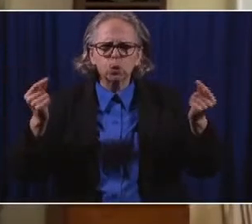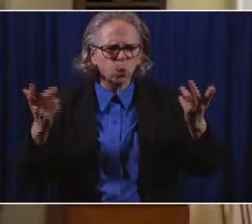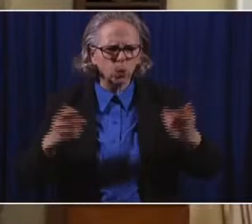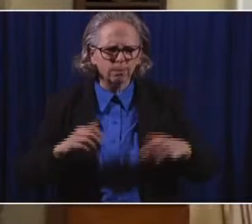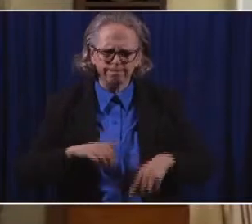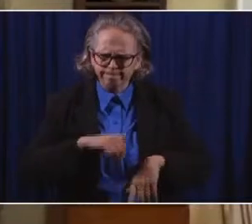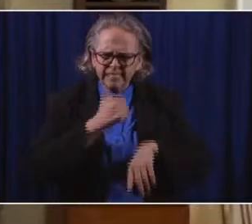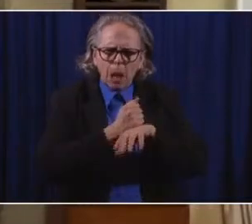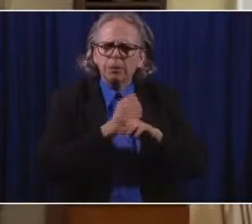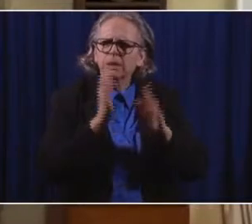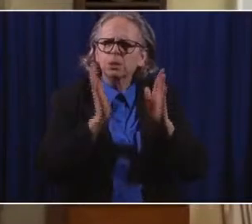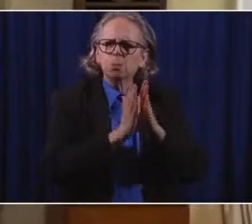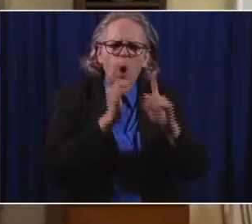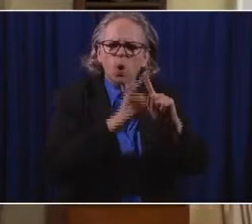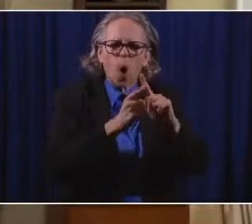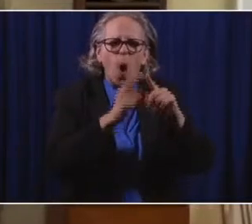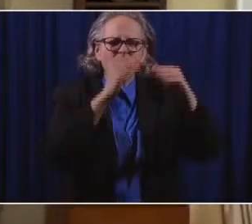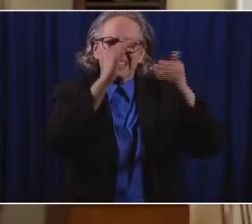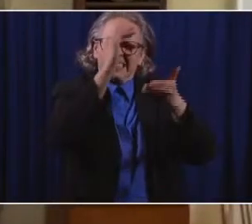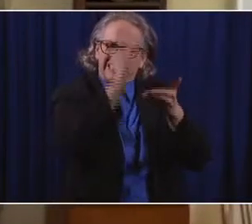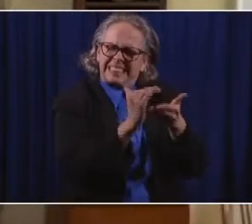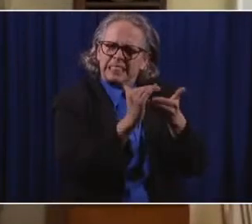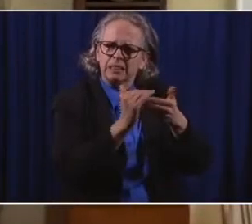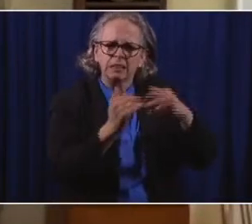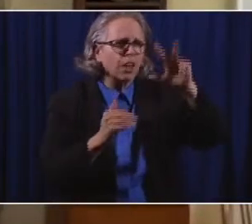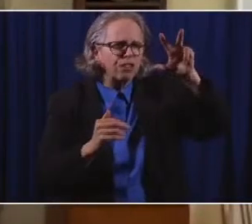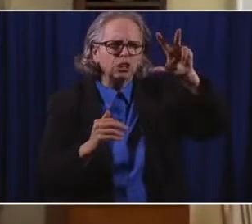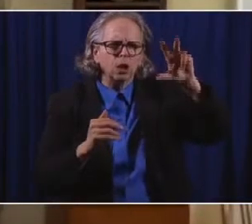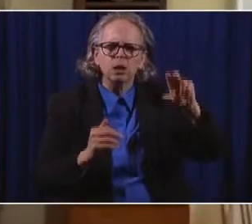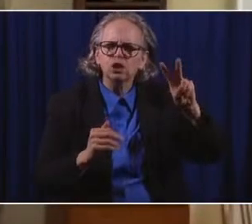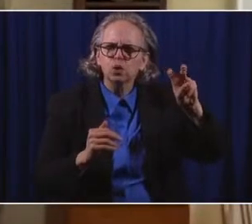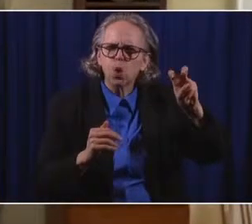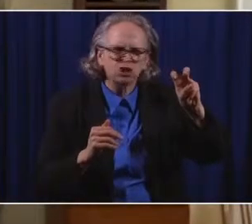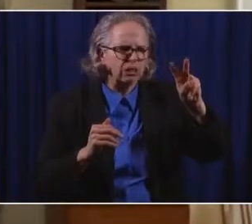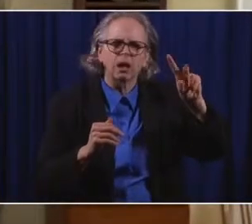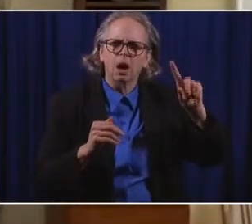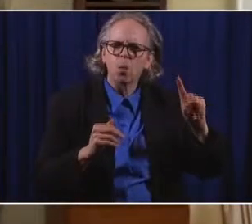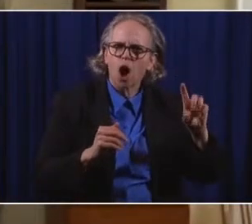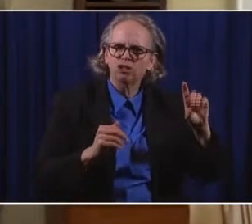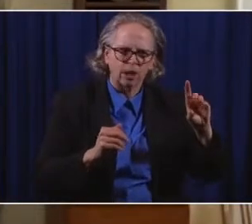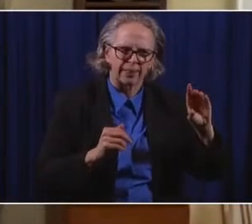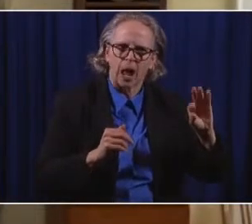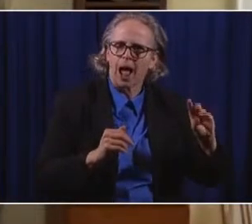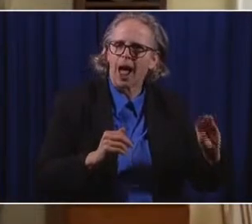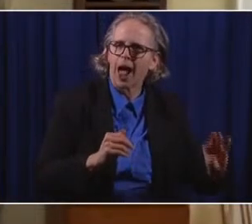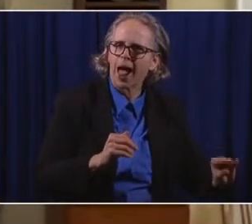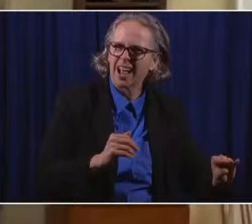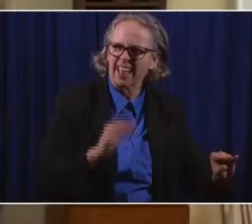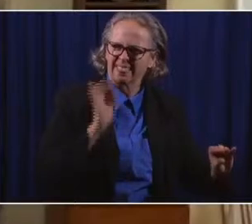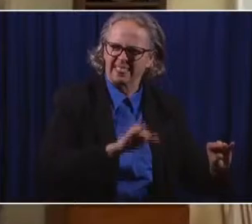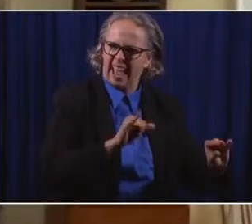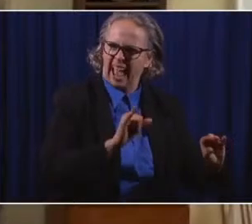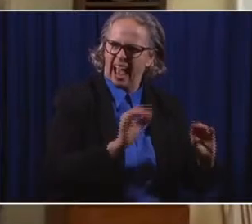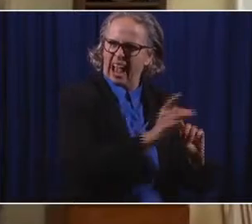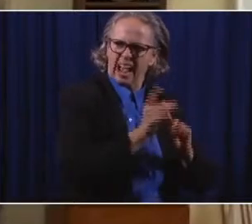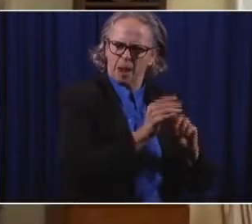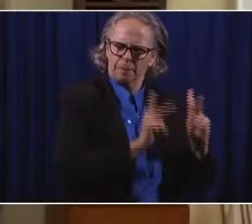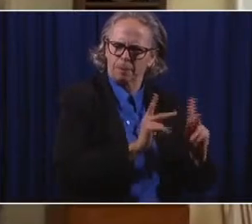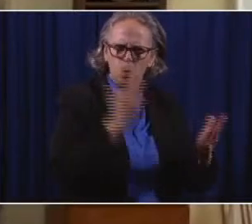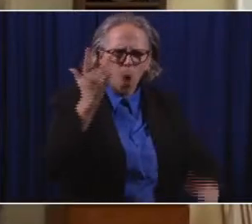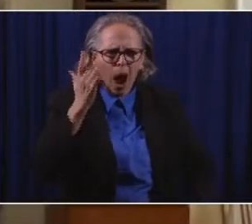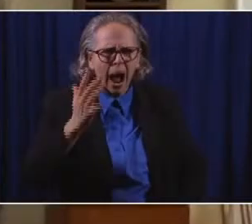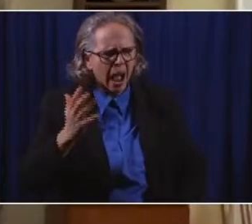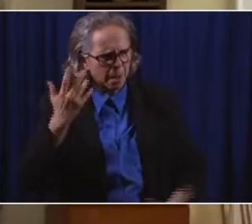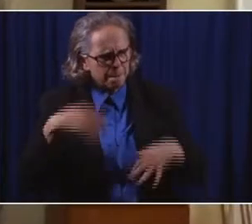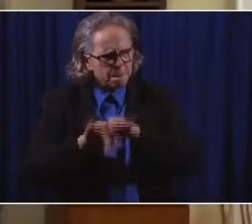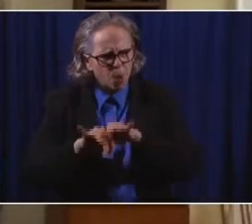to get that done. Because when you take the cases down, you're going to take the hospitalizations down, and you're going to ultimately take the